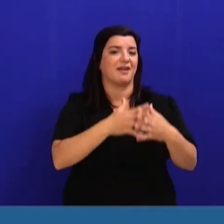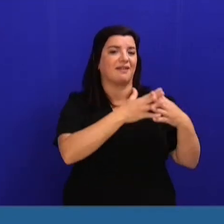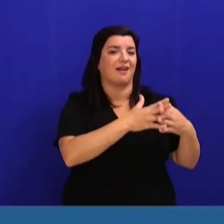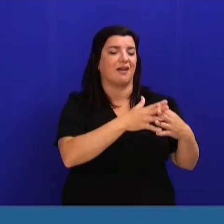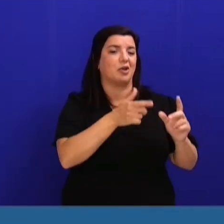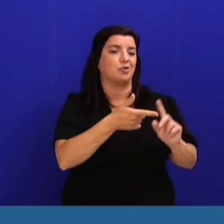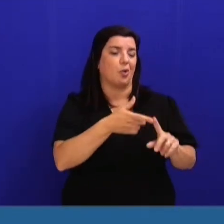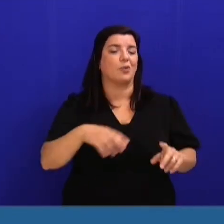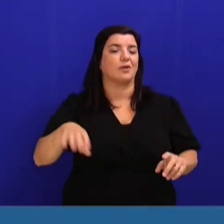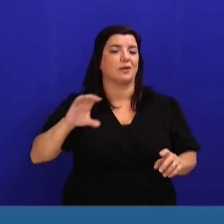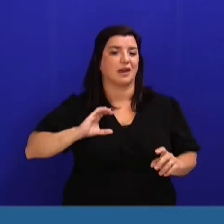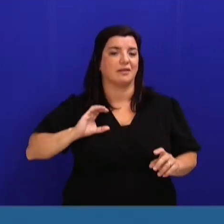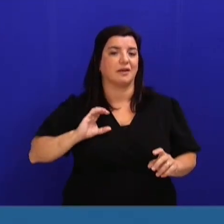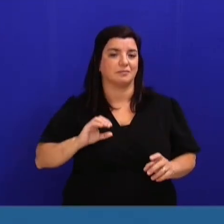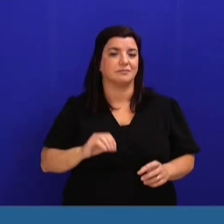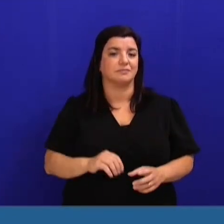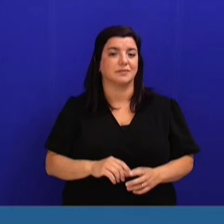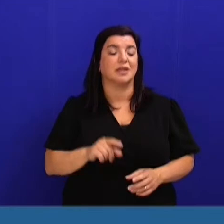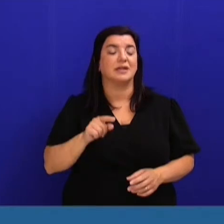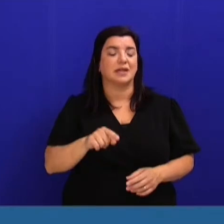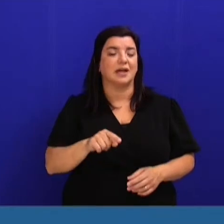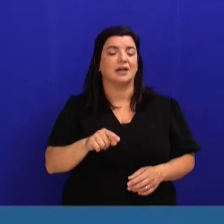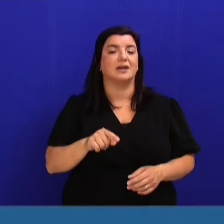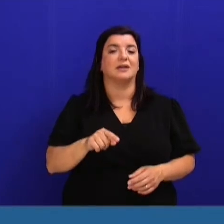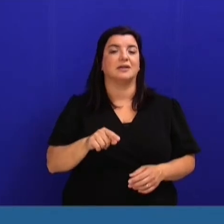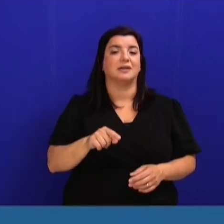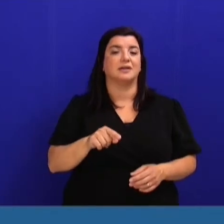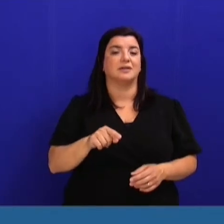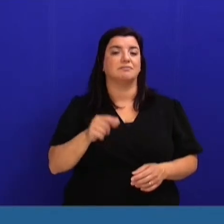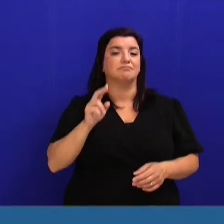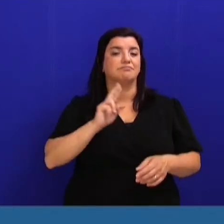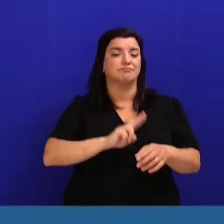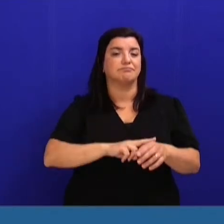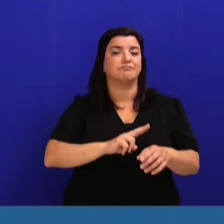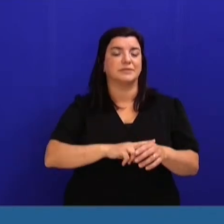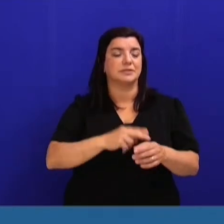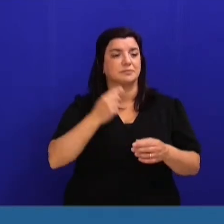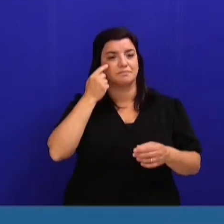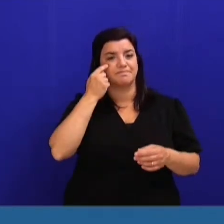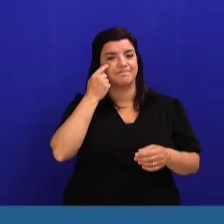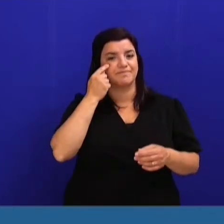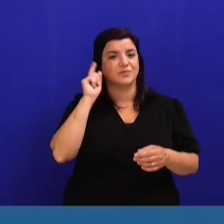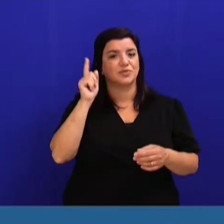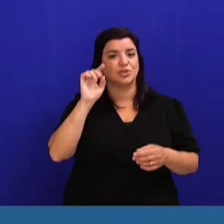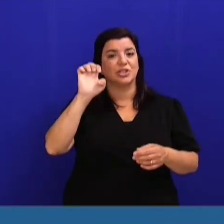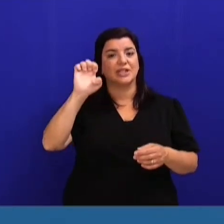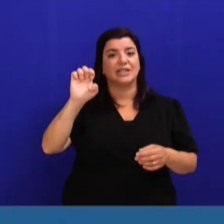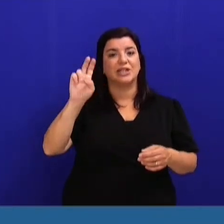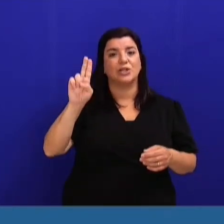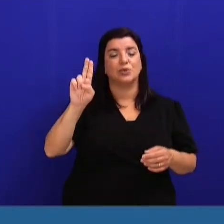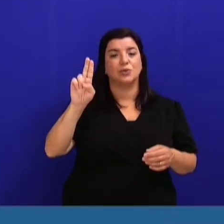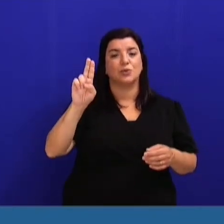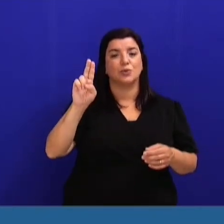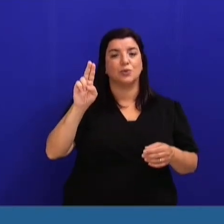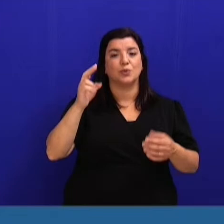ħajkunu tal-Ewropa ikunu qegħdin jinarfu through the EU Digital Certificate.